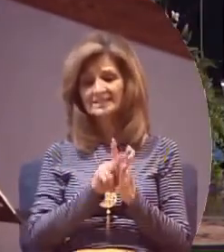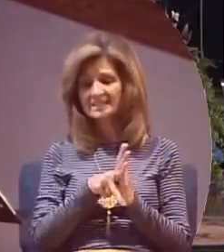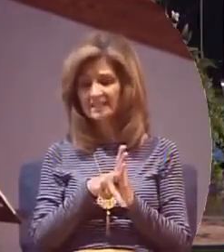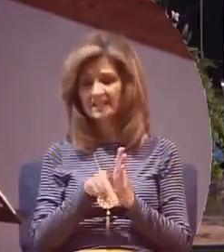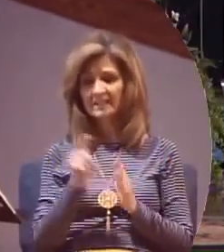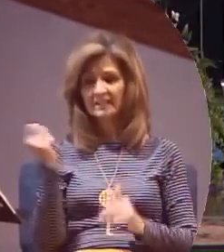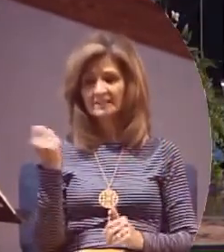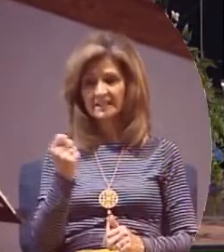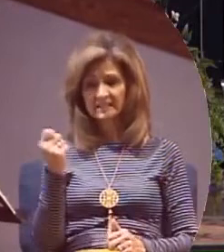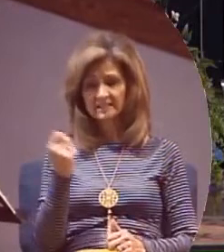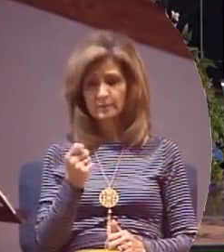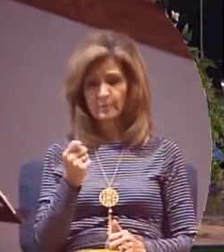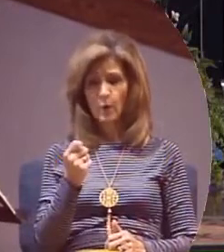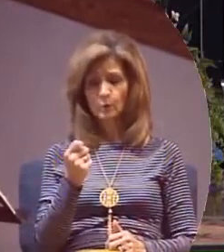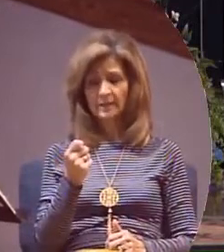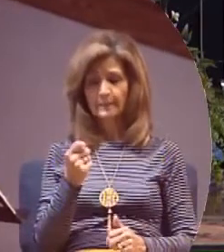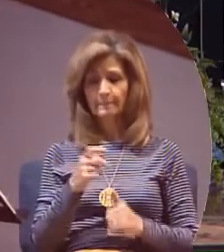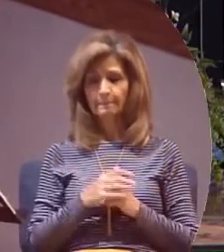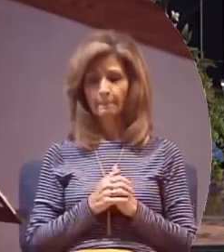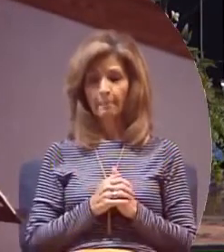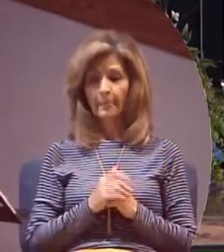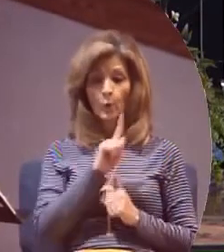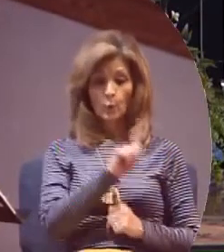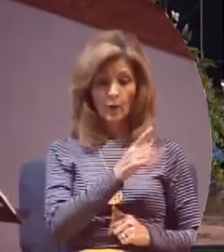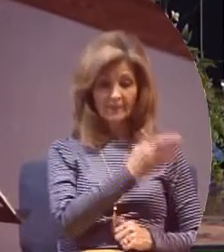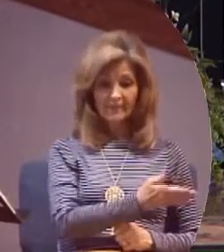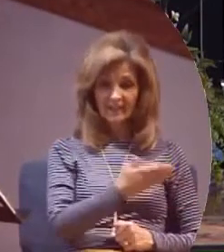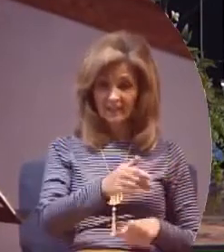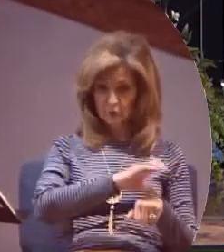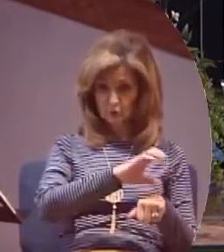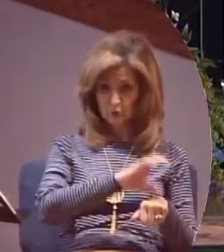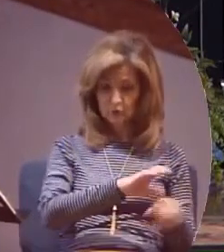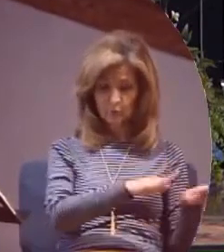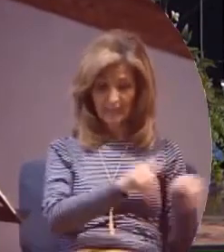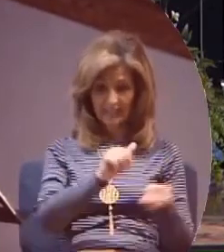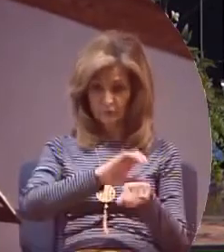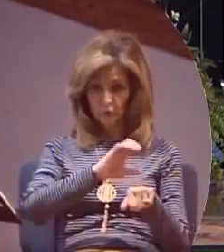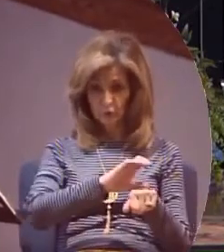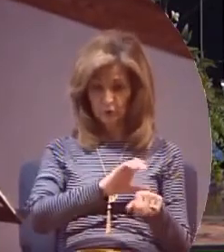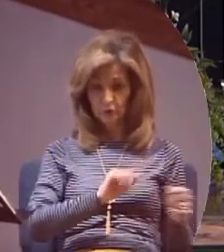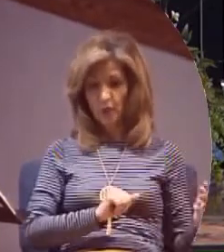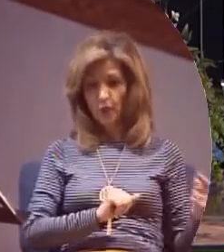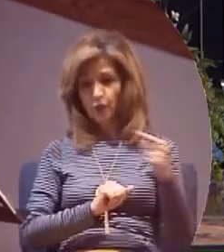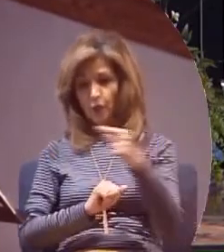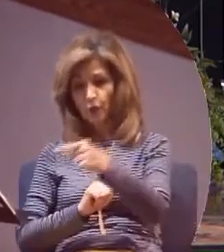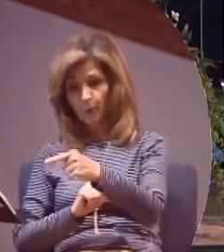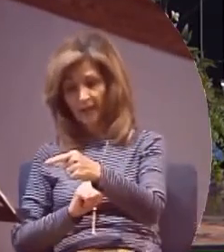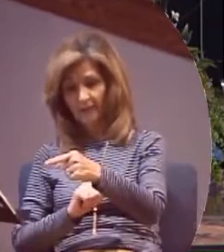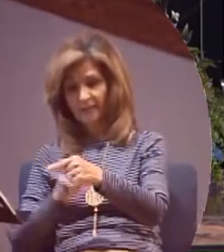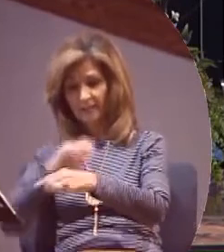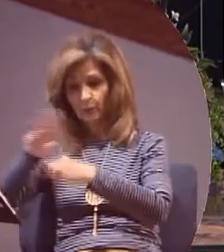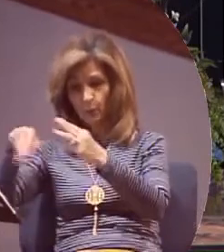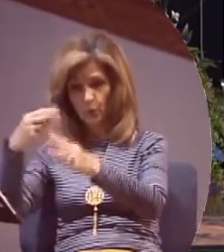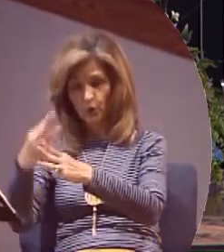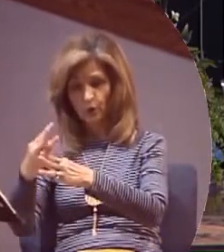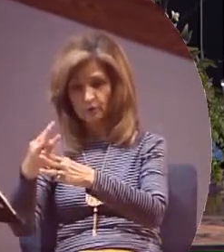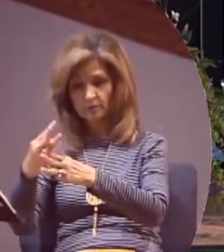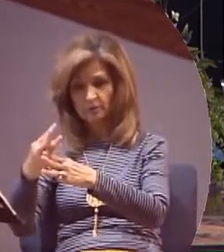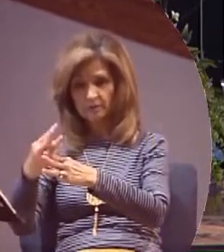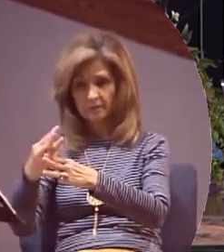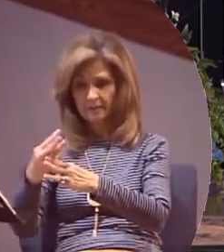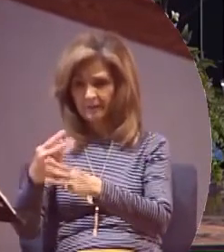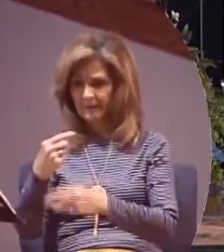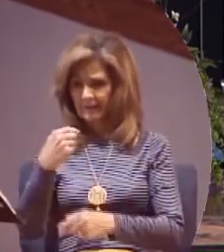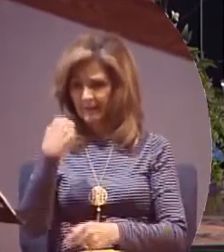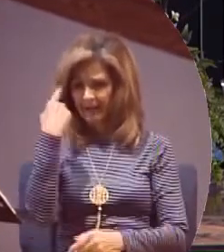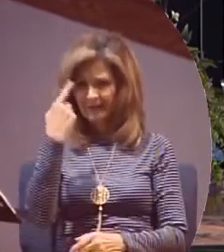the testimony. We're one thing at church, we leave church, go right out here in the world, and you can't tell the difference